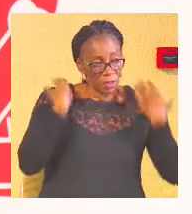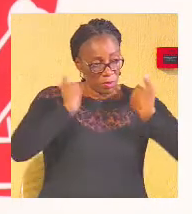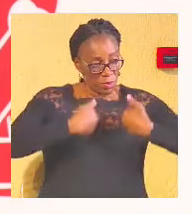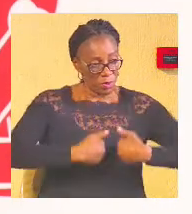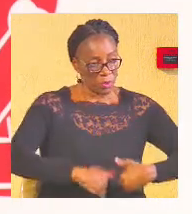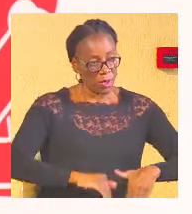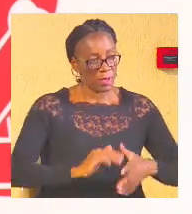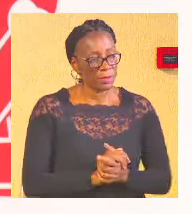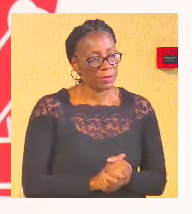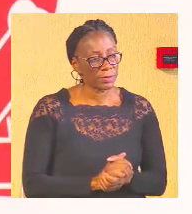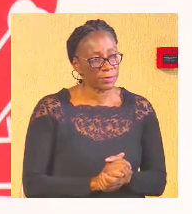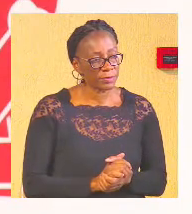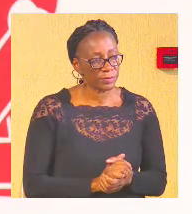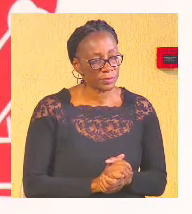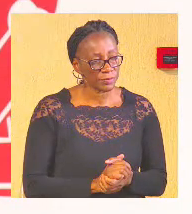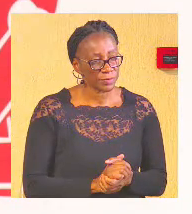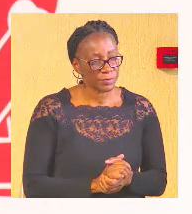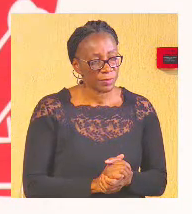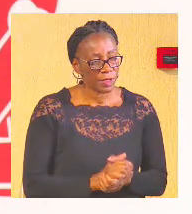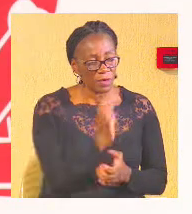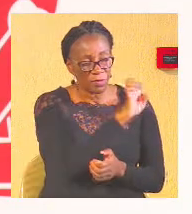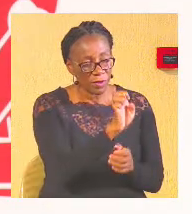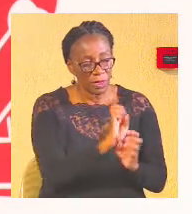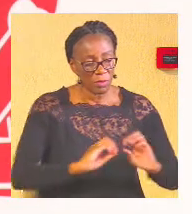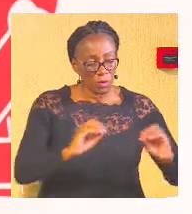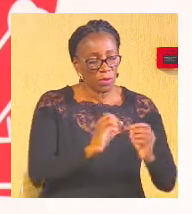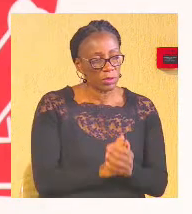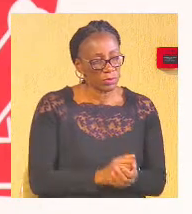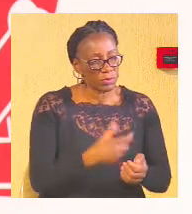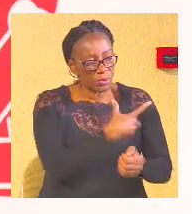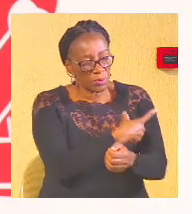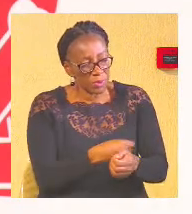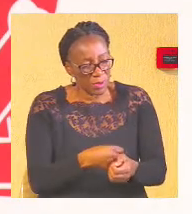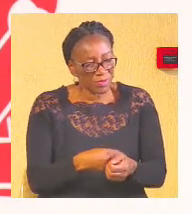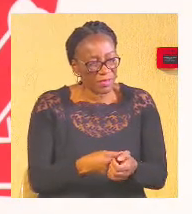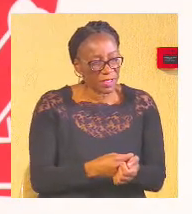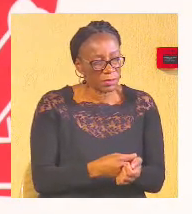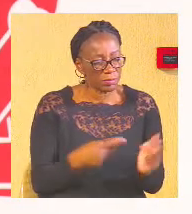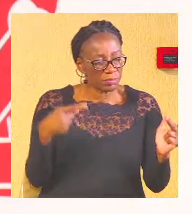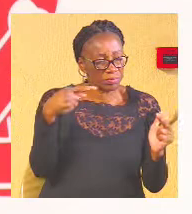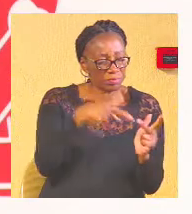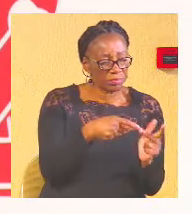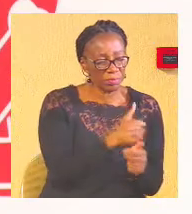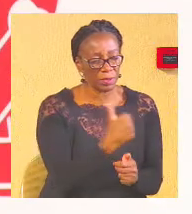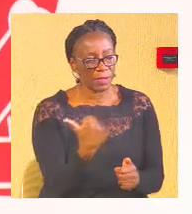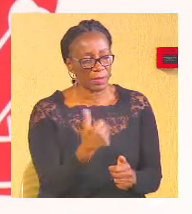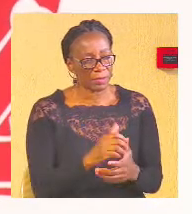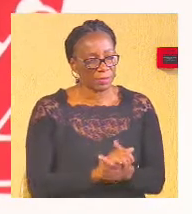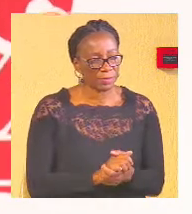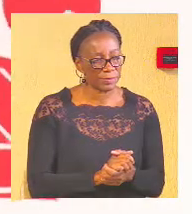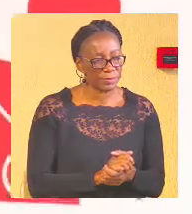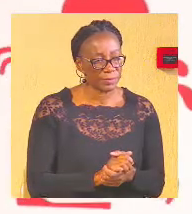that there is not that cross-infection. So I just wanted to make that clear in terms of design layout of health facilities. Okay, all